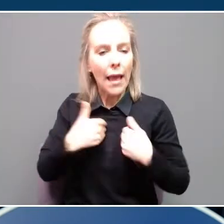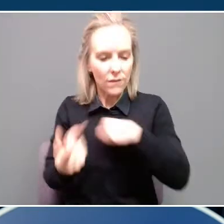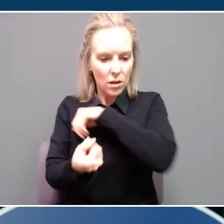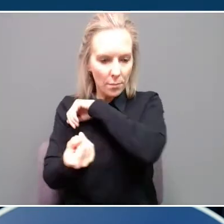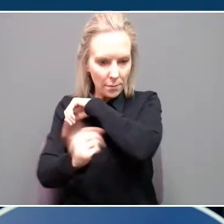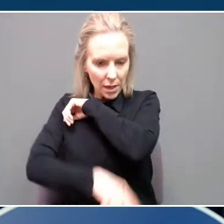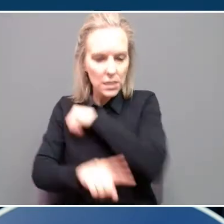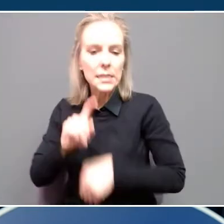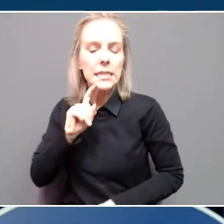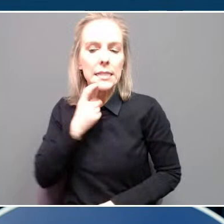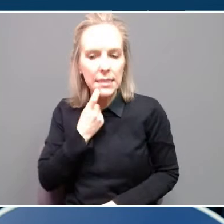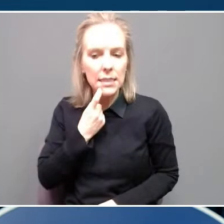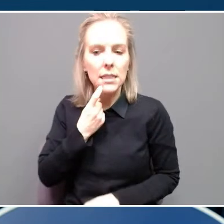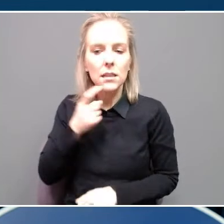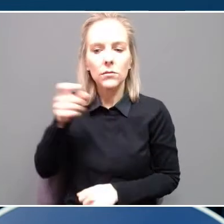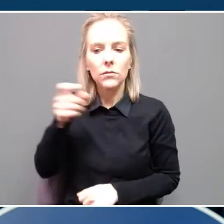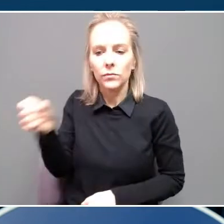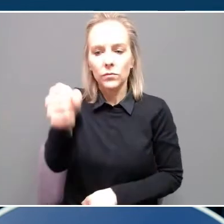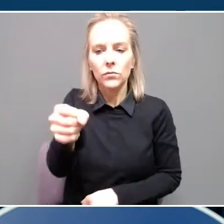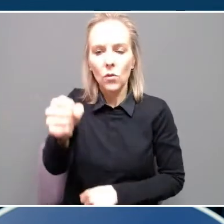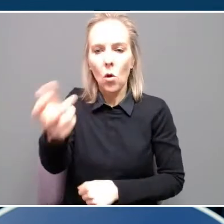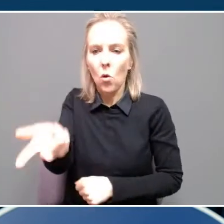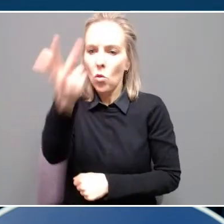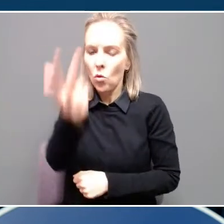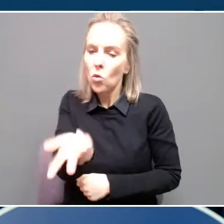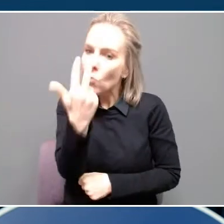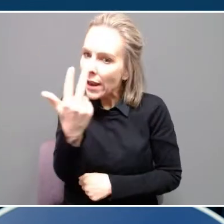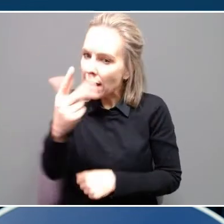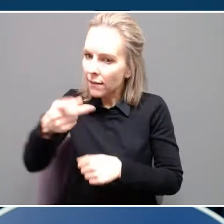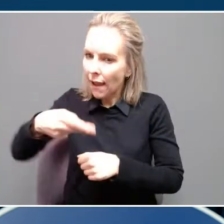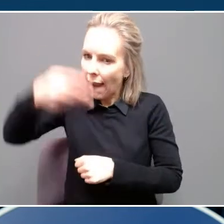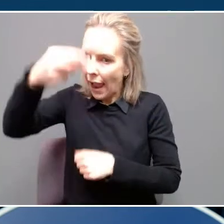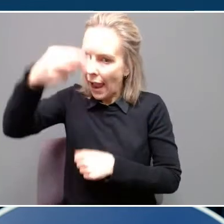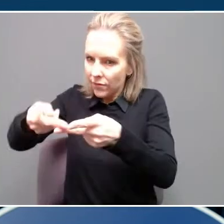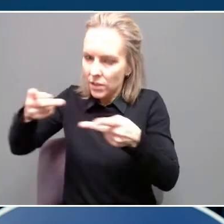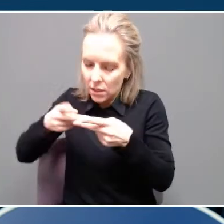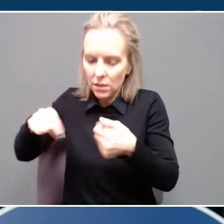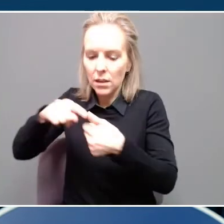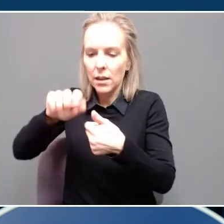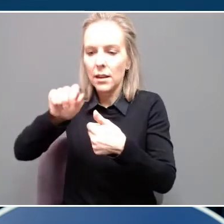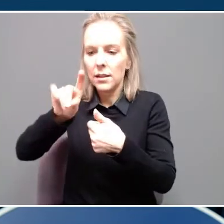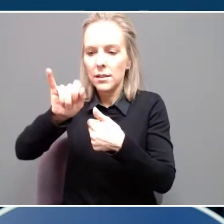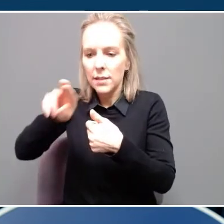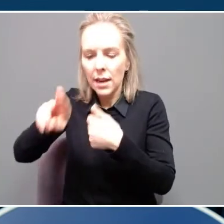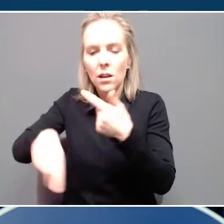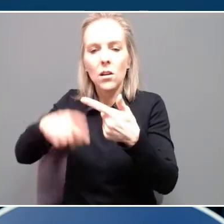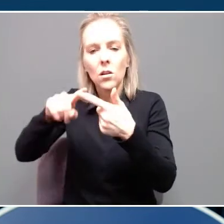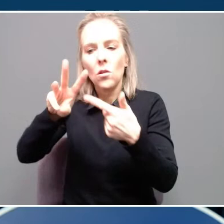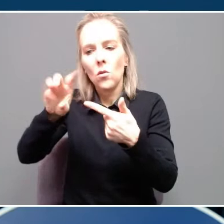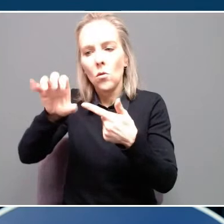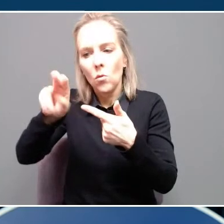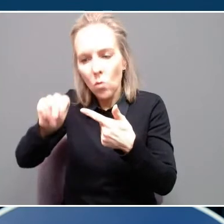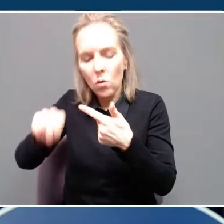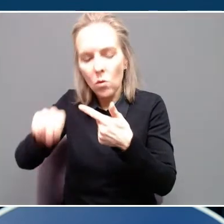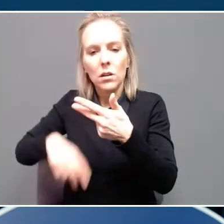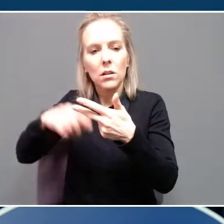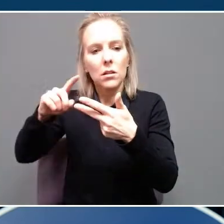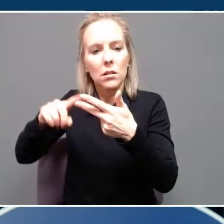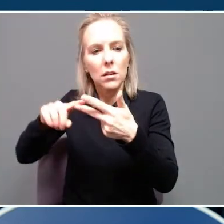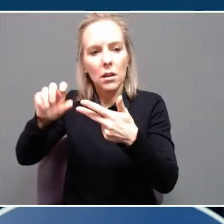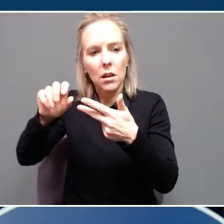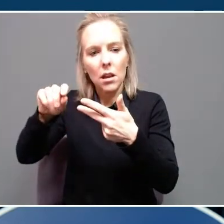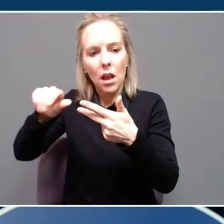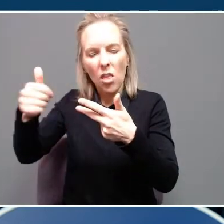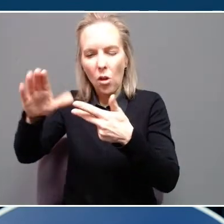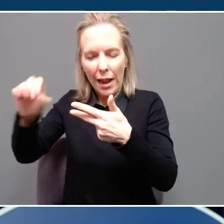three high security facilities. They include Adair County, Fayette County, and Warren County. And the other male juveniles,